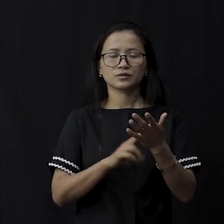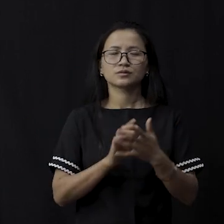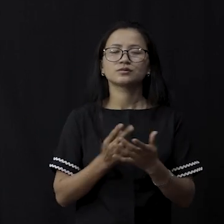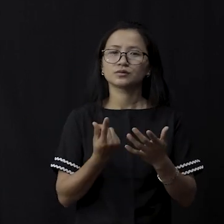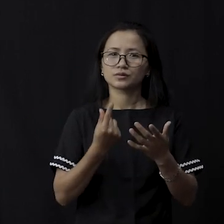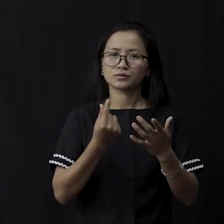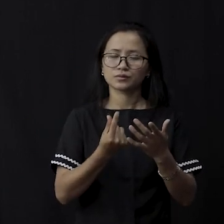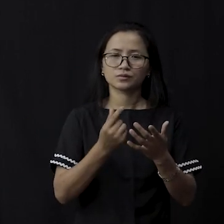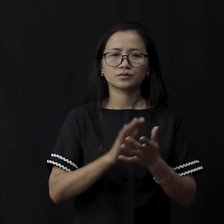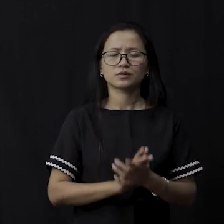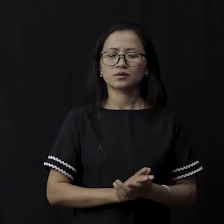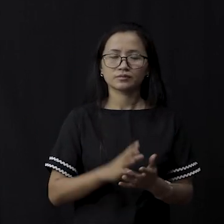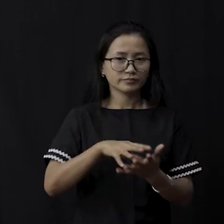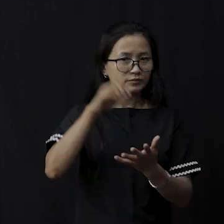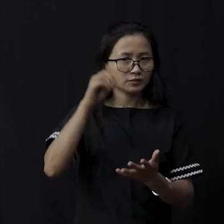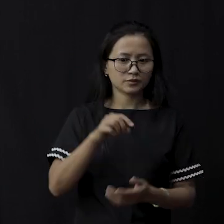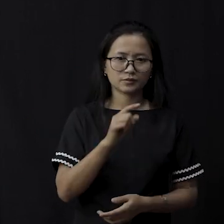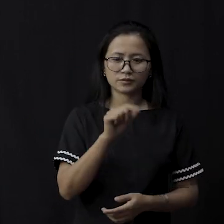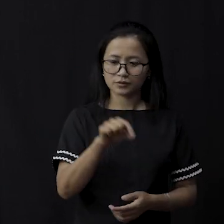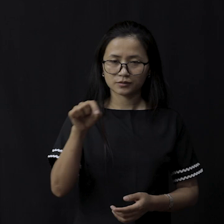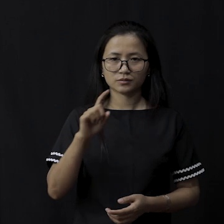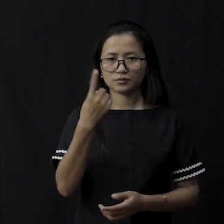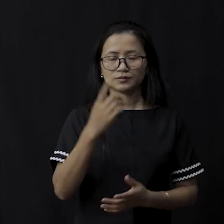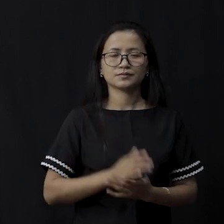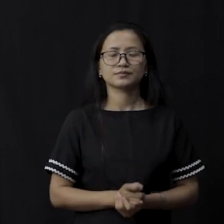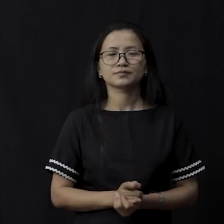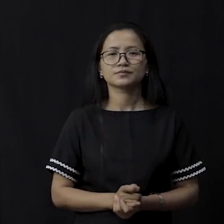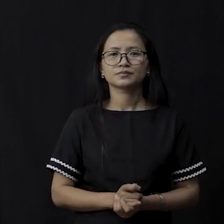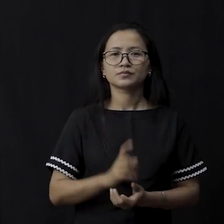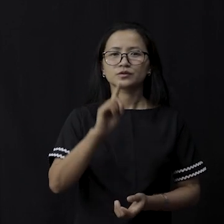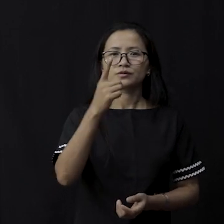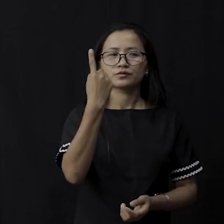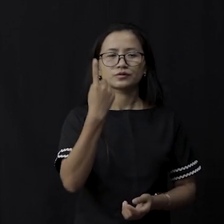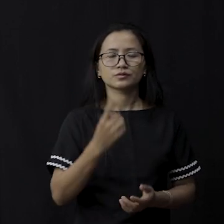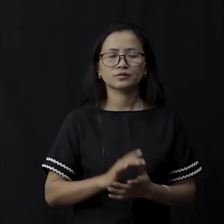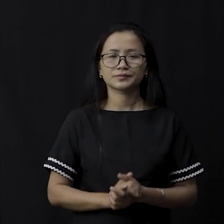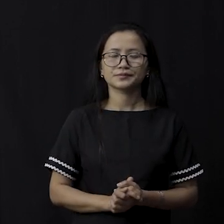try to learn each one of them. Very interesting class. Okay, the first